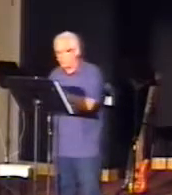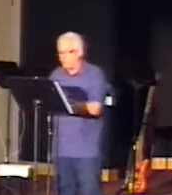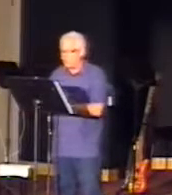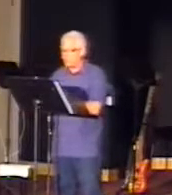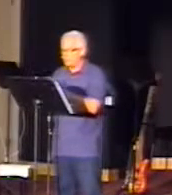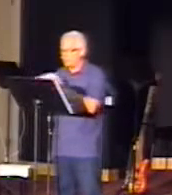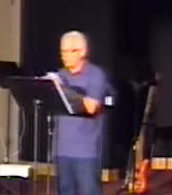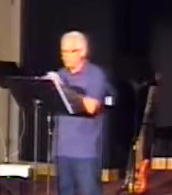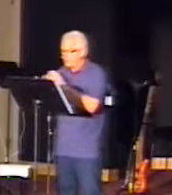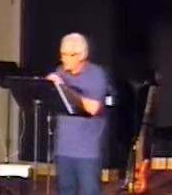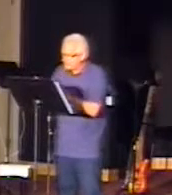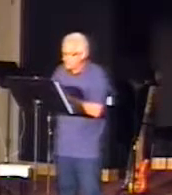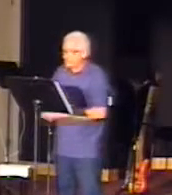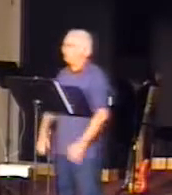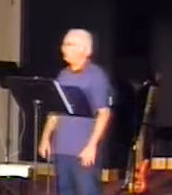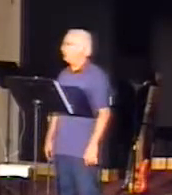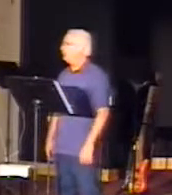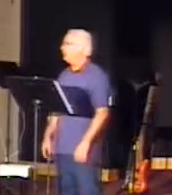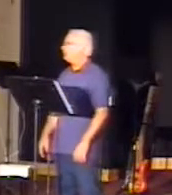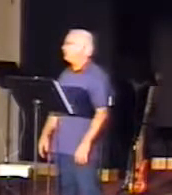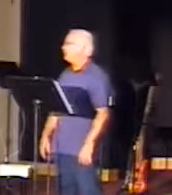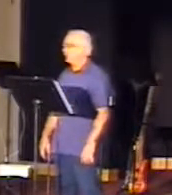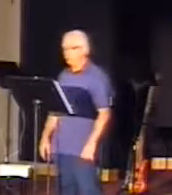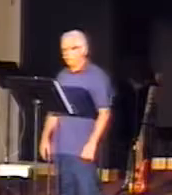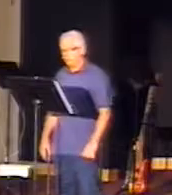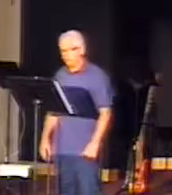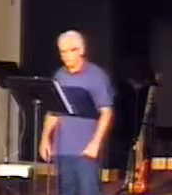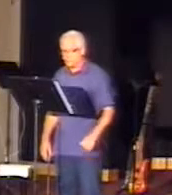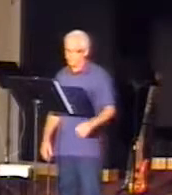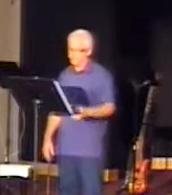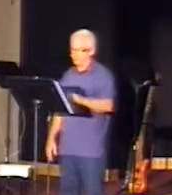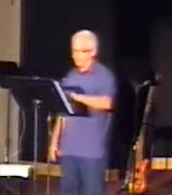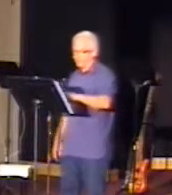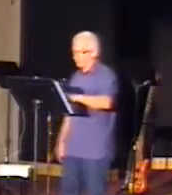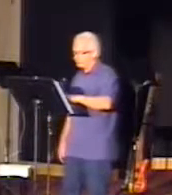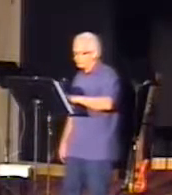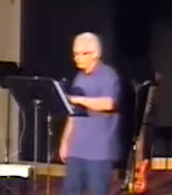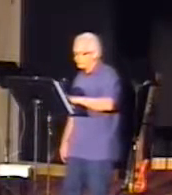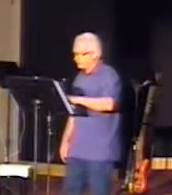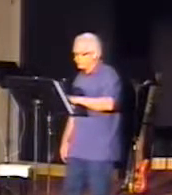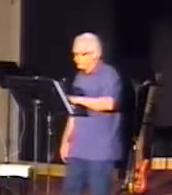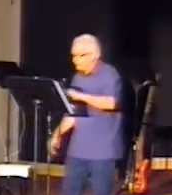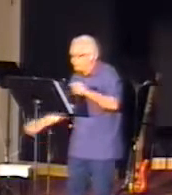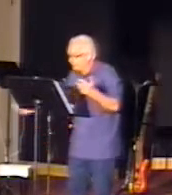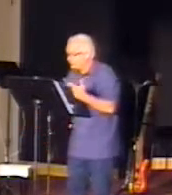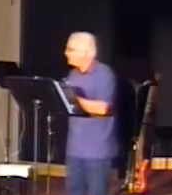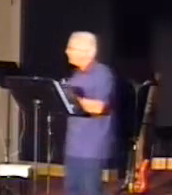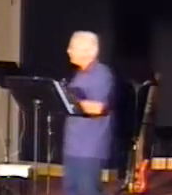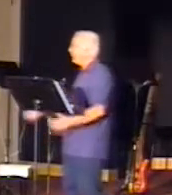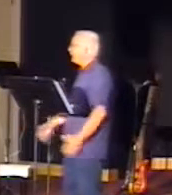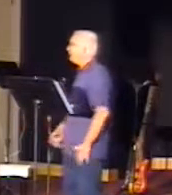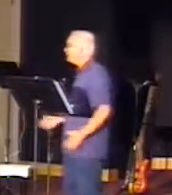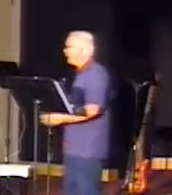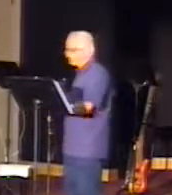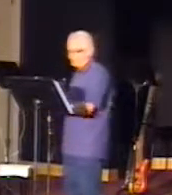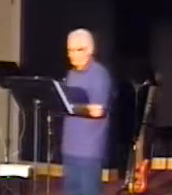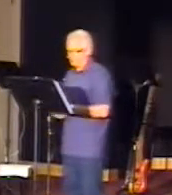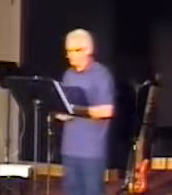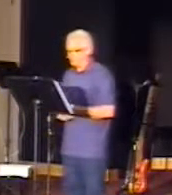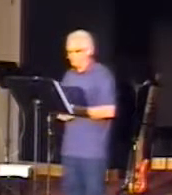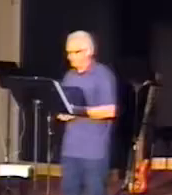in our minds. And there's asking God with wrong motives, and that's why we don't receive. See, the world says it's all about me. It's